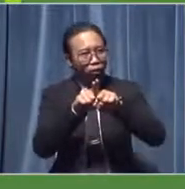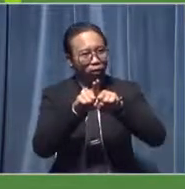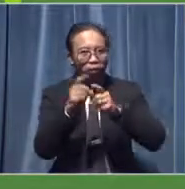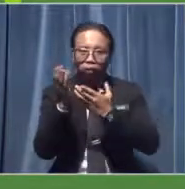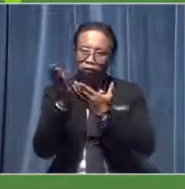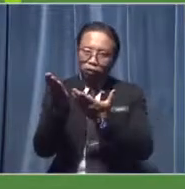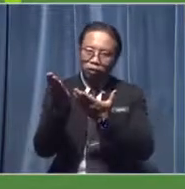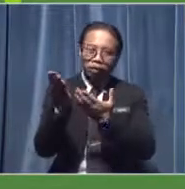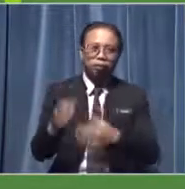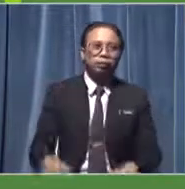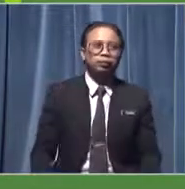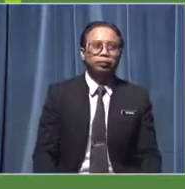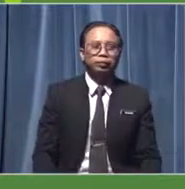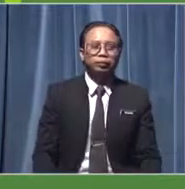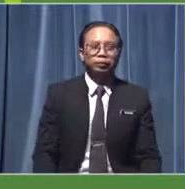plus C2.